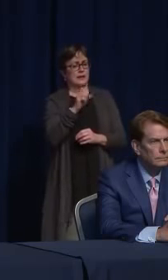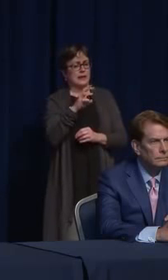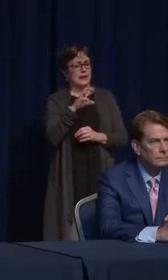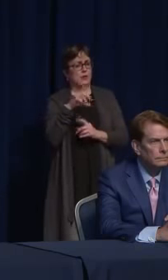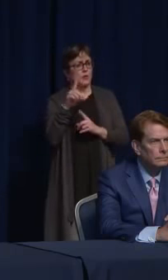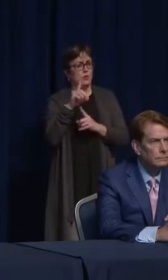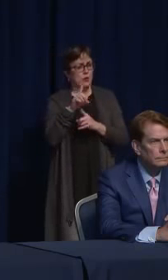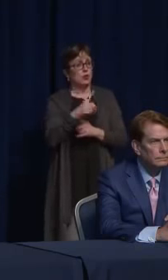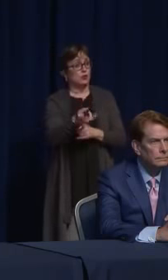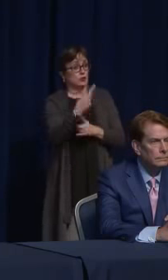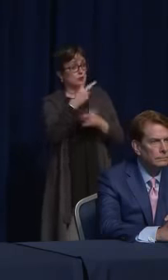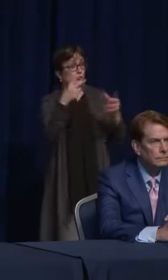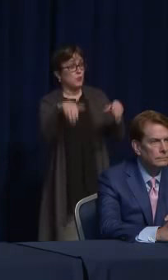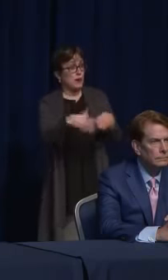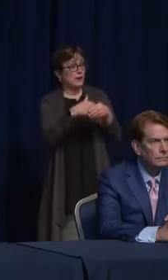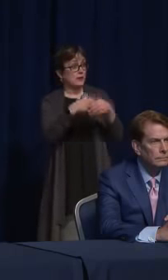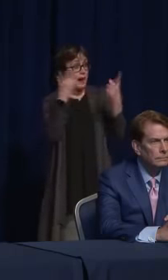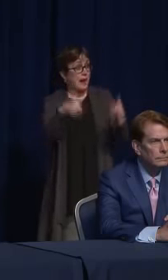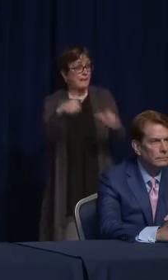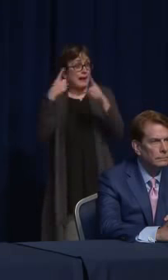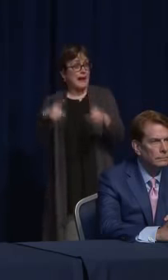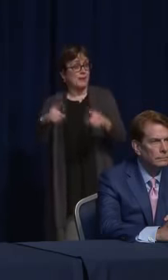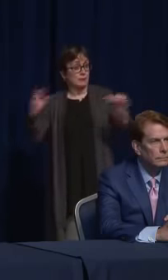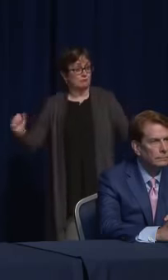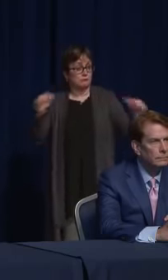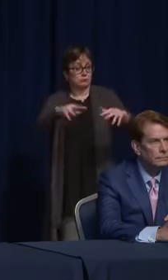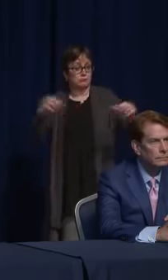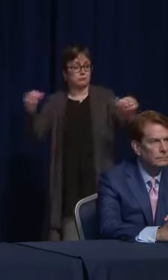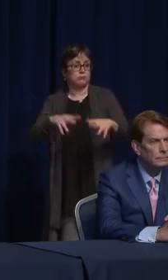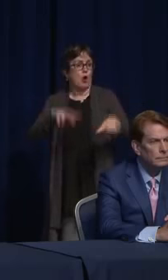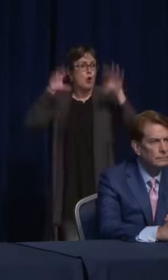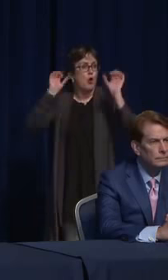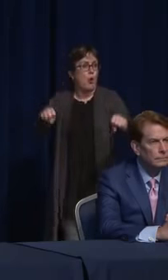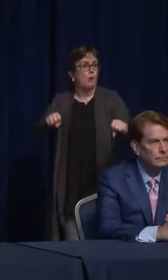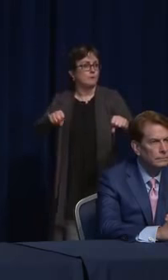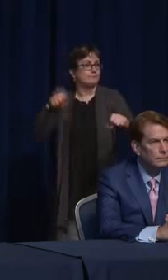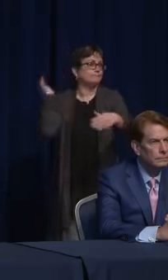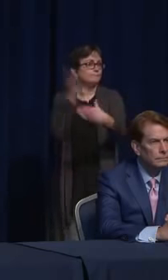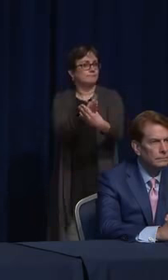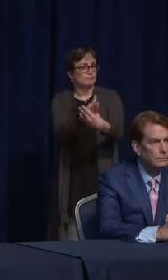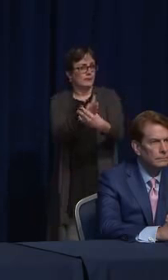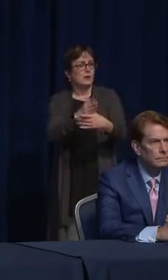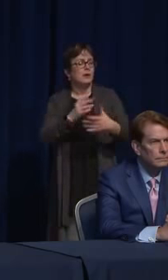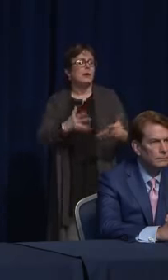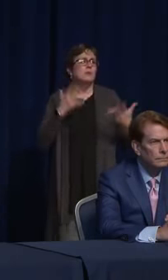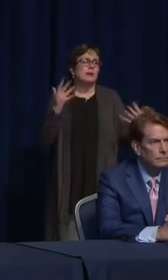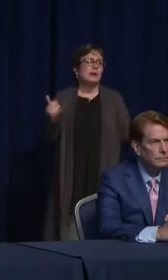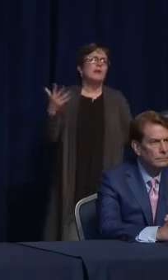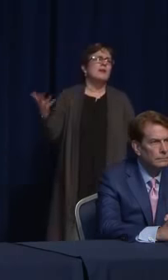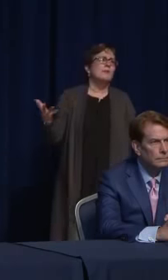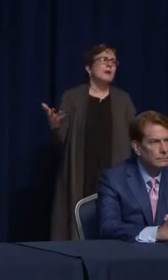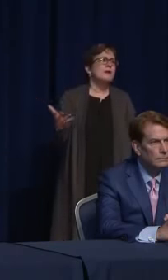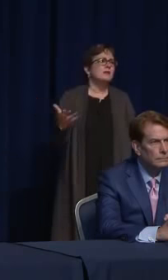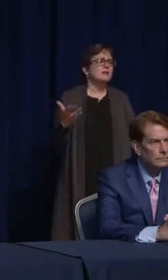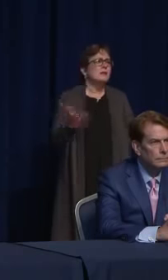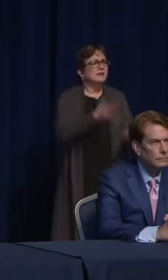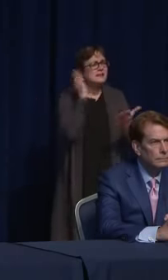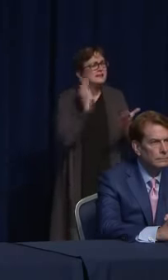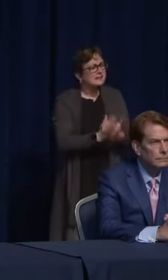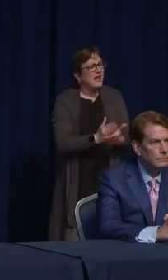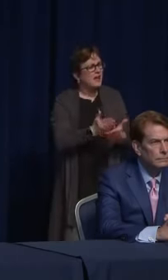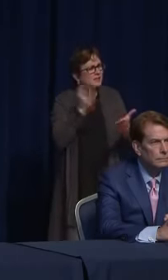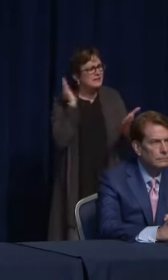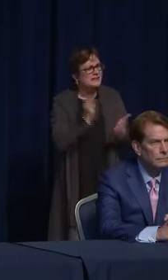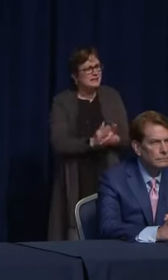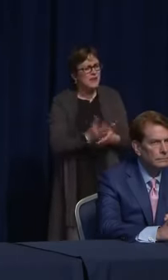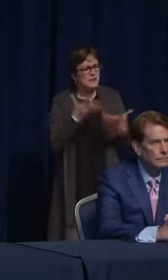and the Colonel could comment on, pardon my language, but let's cut the crap here. People really have to